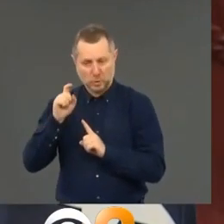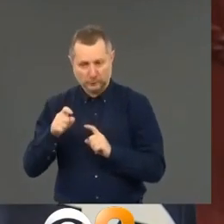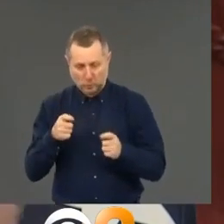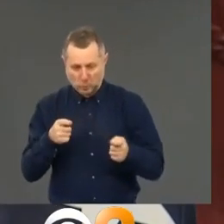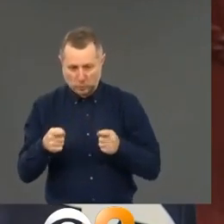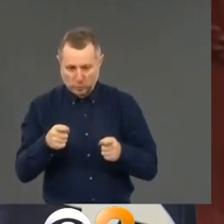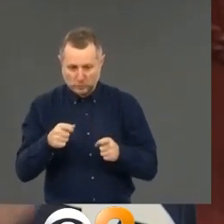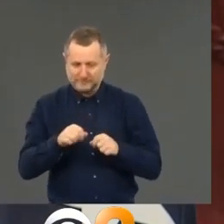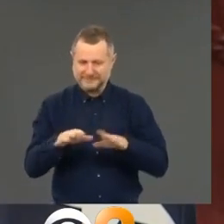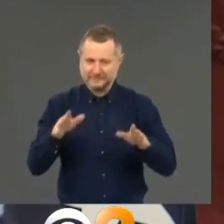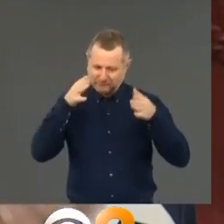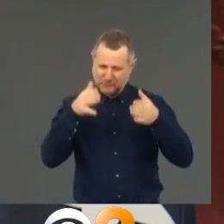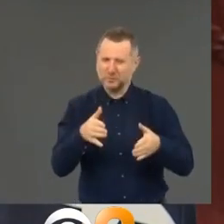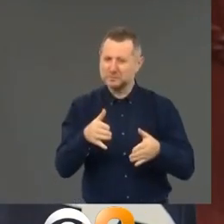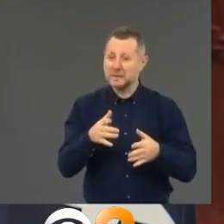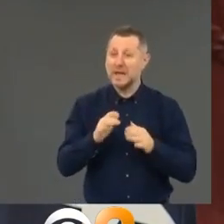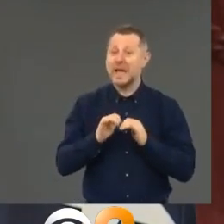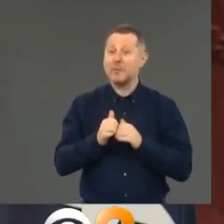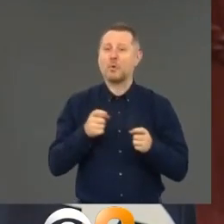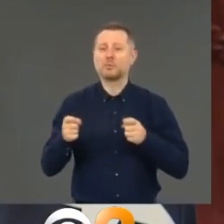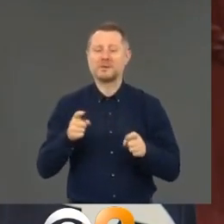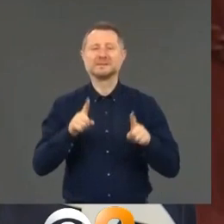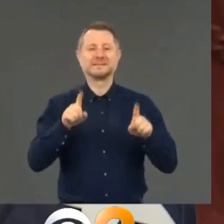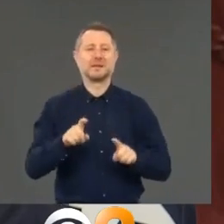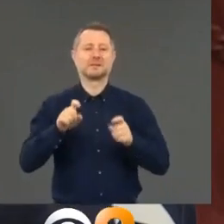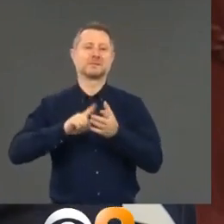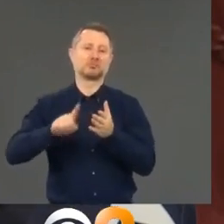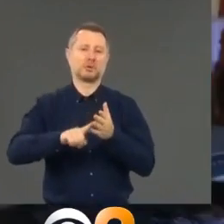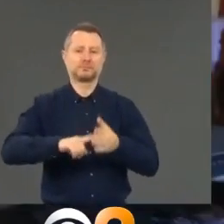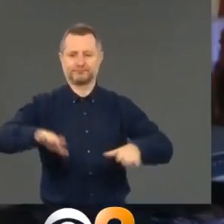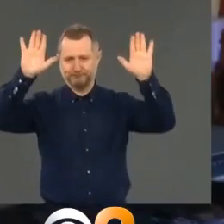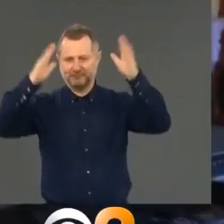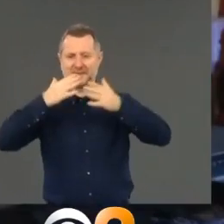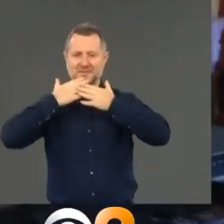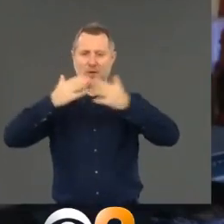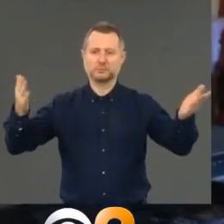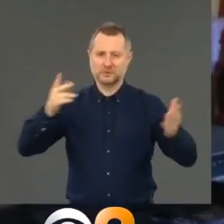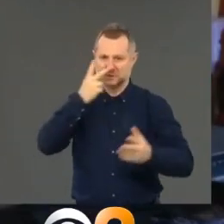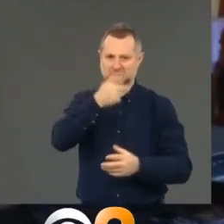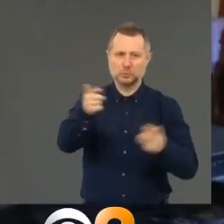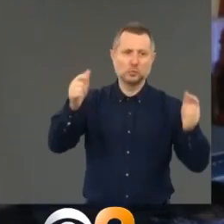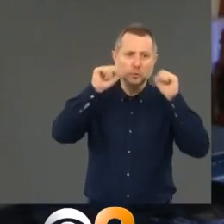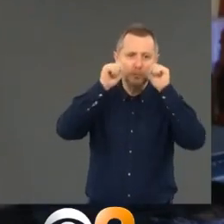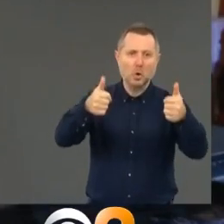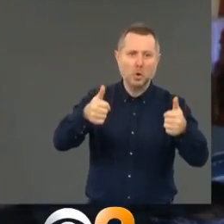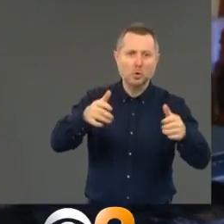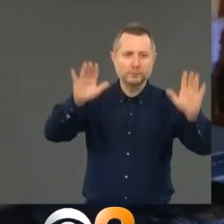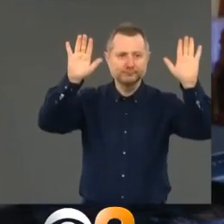infection, and that's testing, tracing, et cetera. Thank you. I'll see you tomorrow, guys.